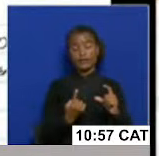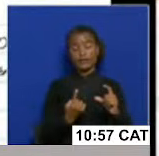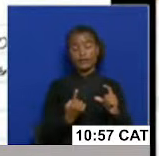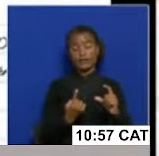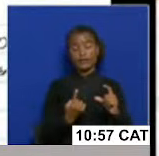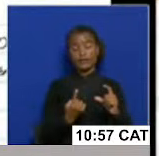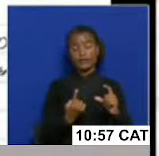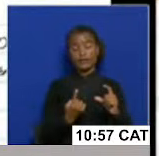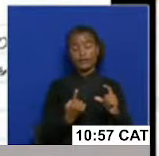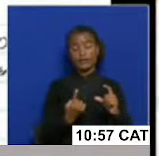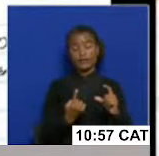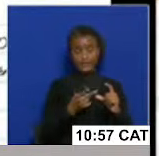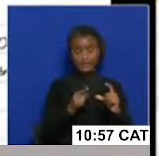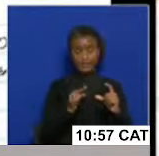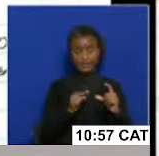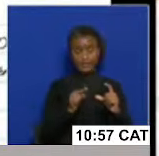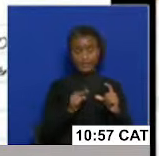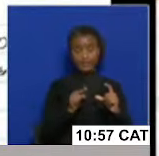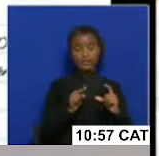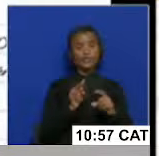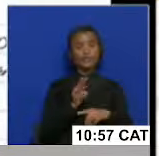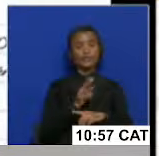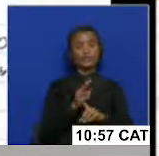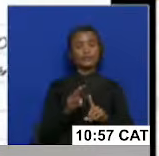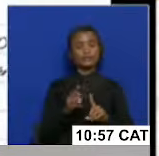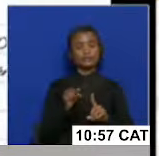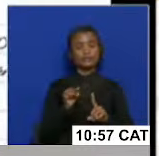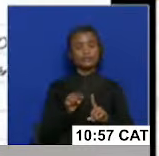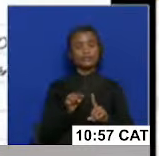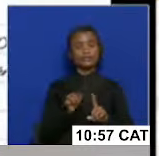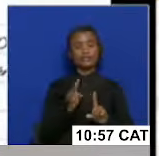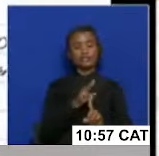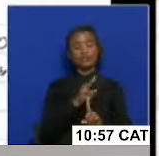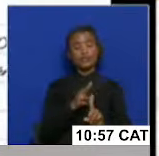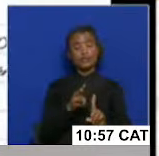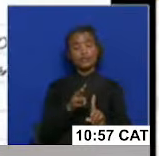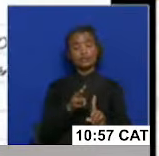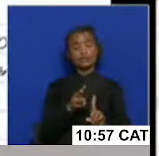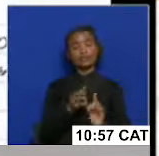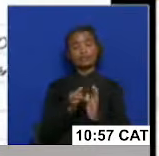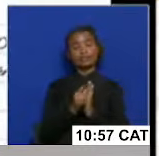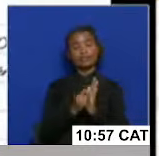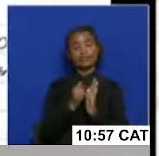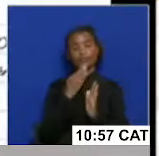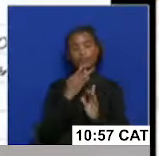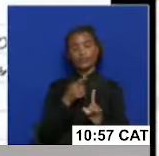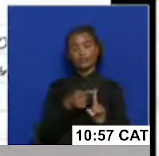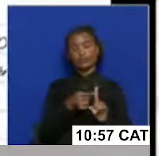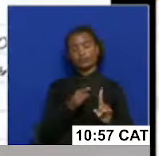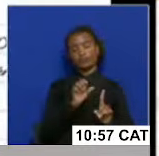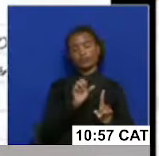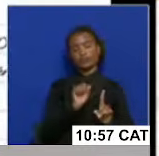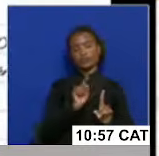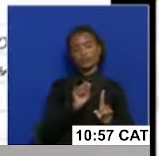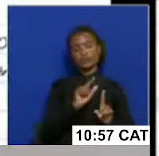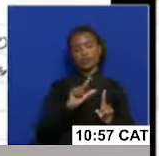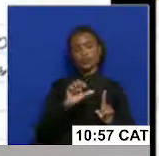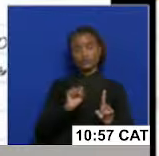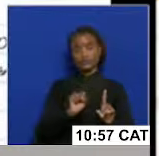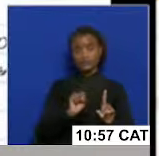Okay. warning statement of Officer Stalls. Do you see that? Yes, I do.